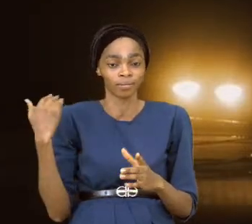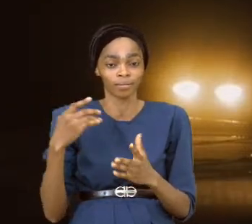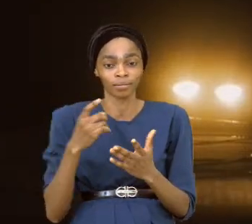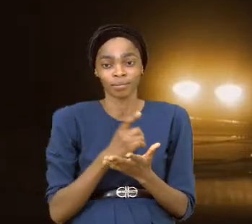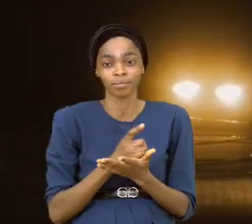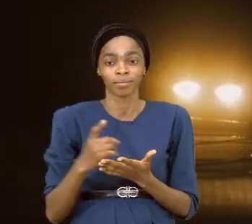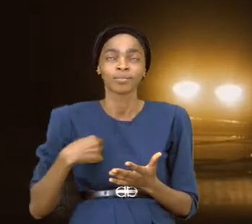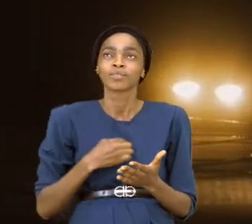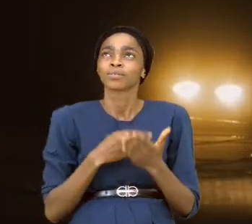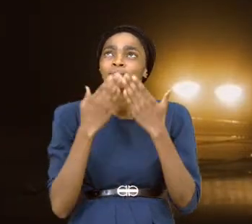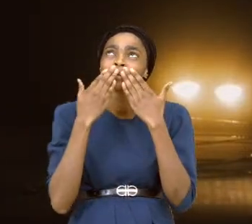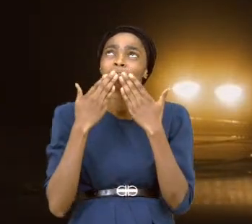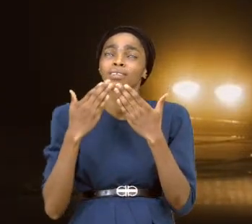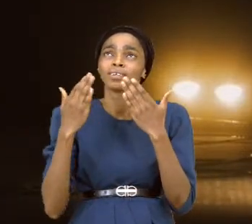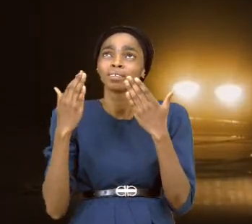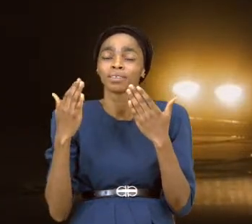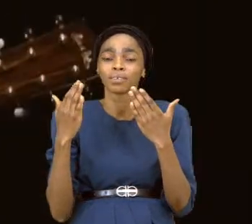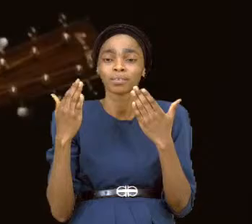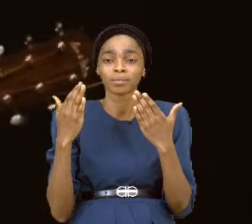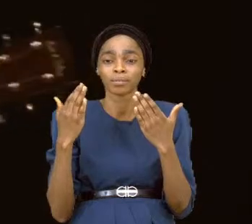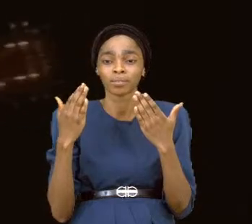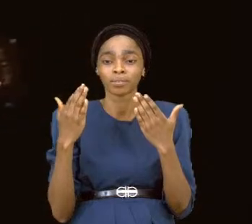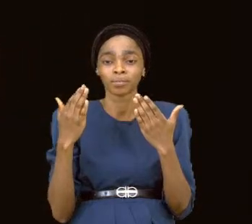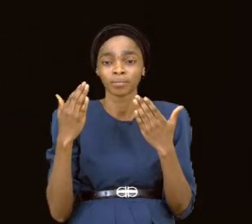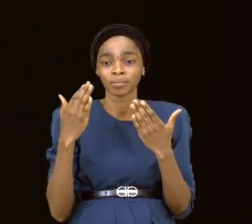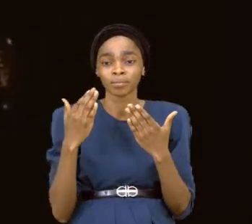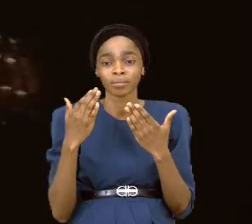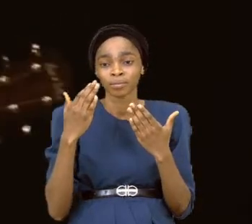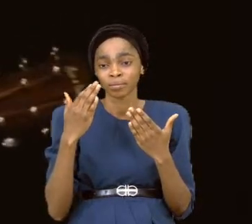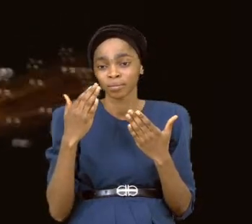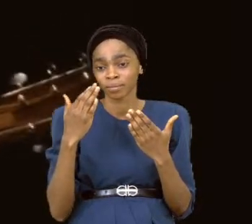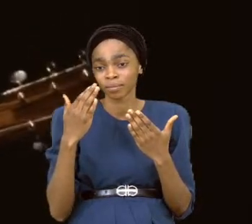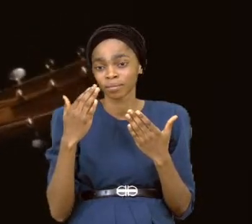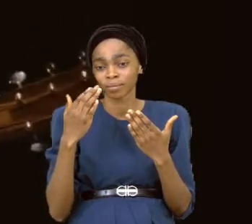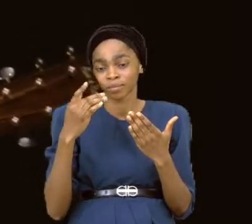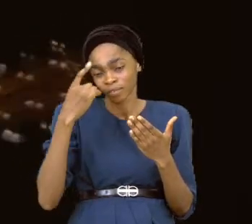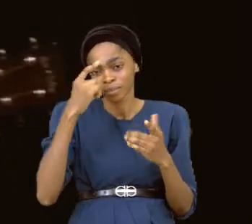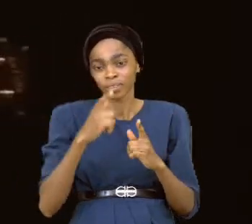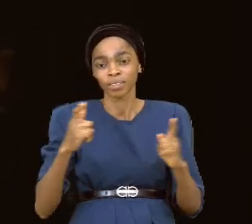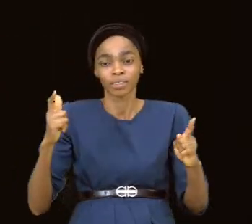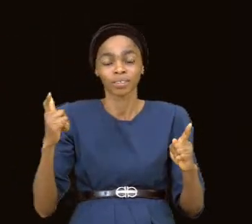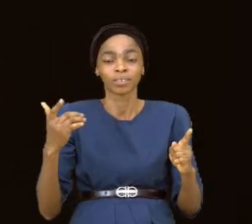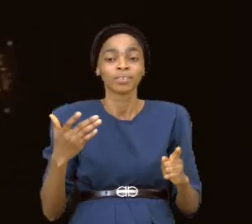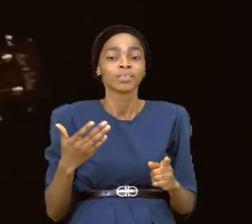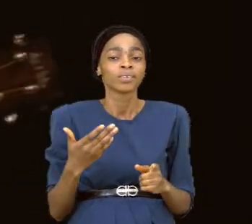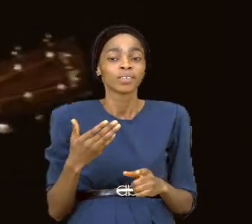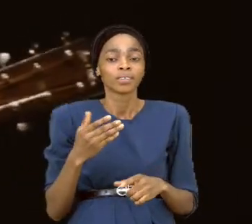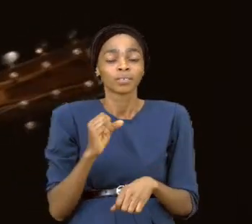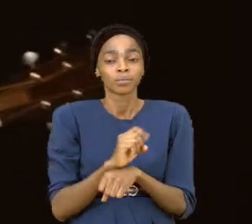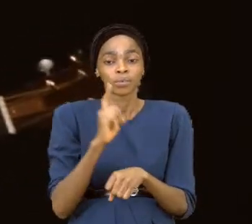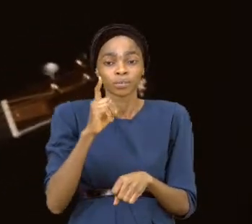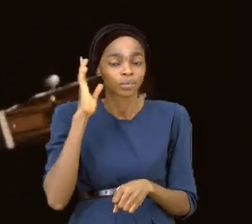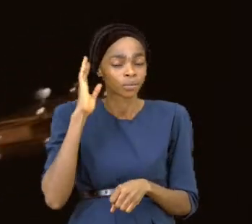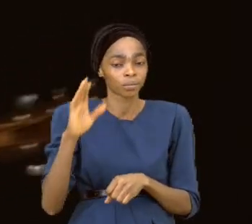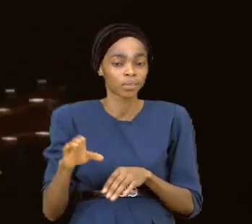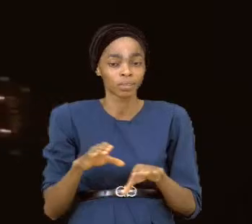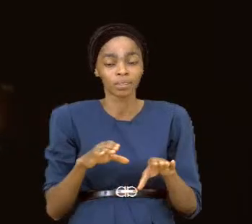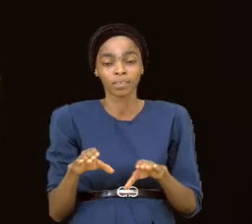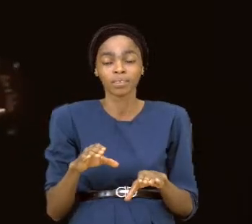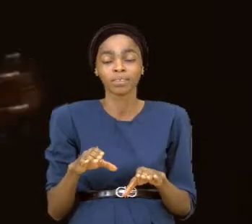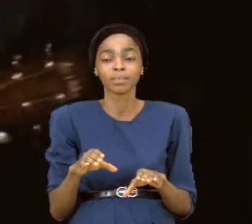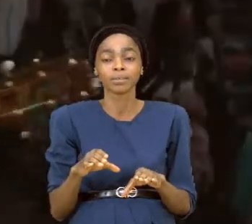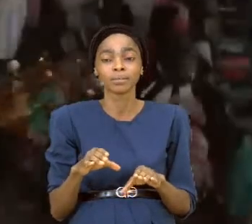We thank you for the extended work that you're going to do in the weeks and the months ahead.